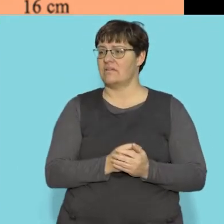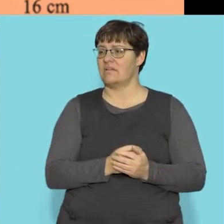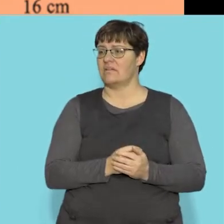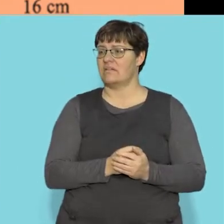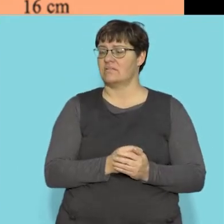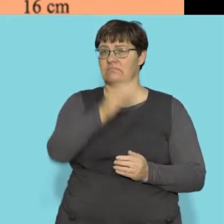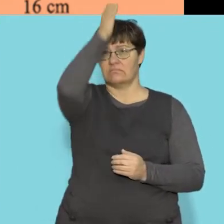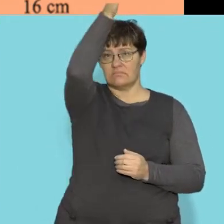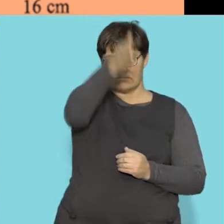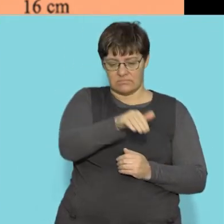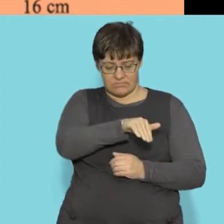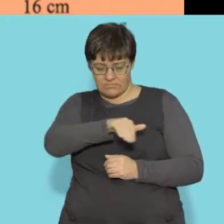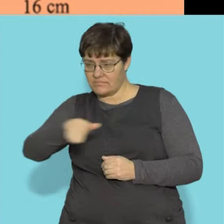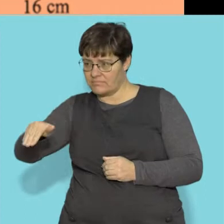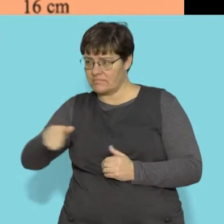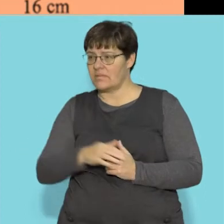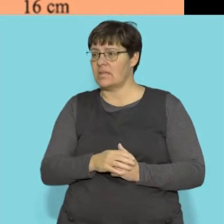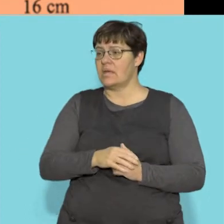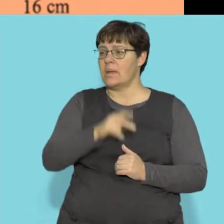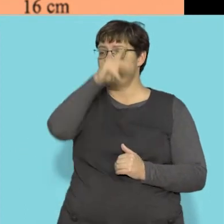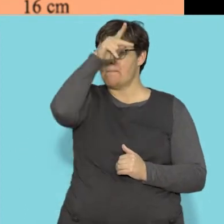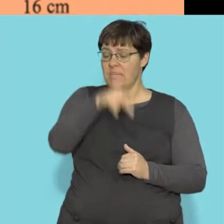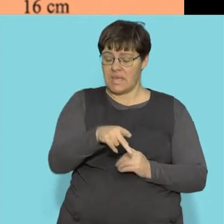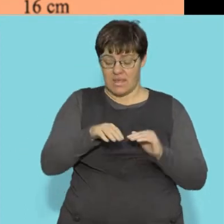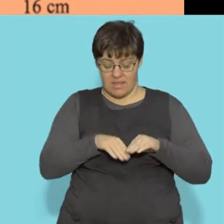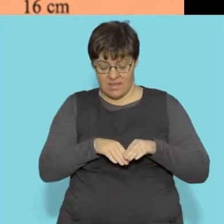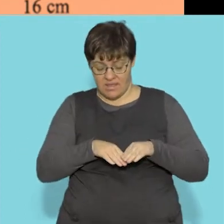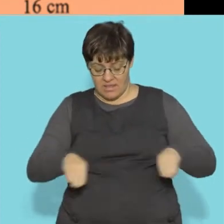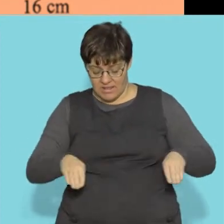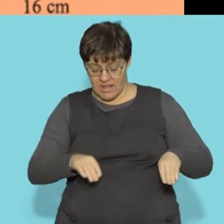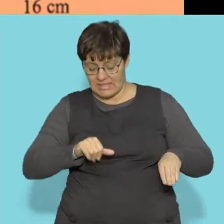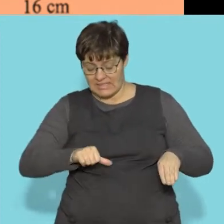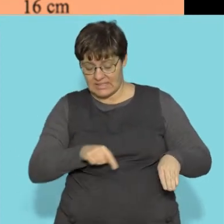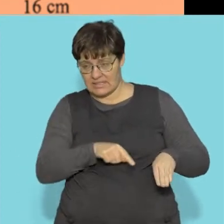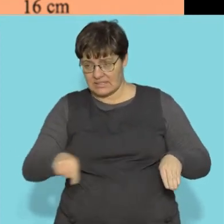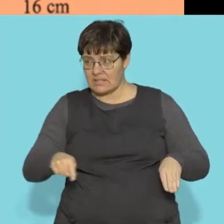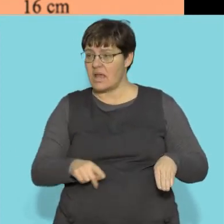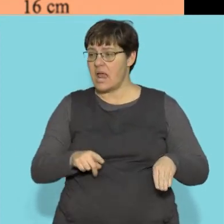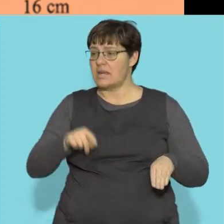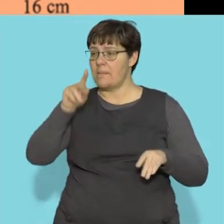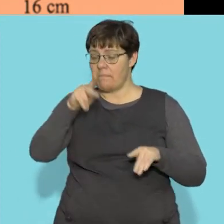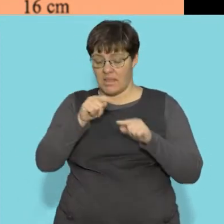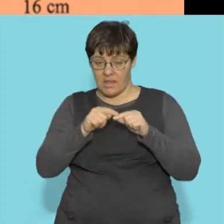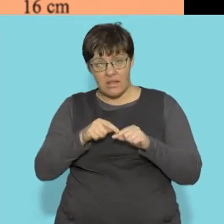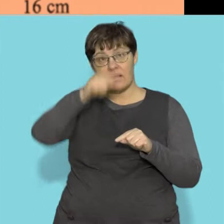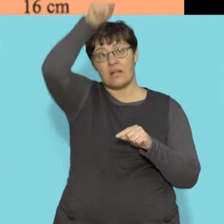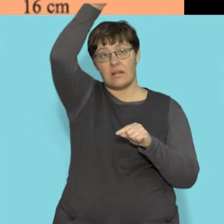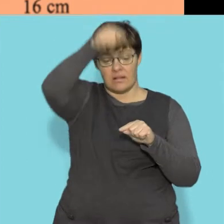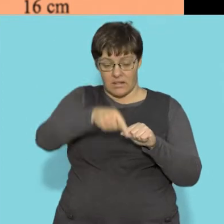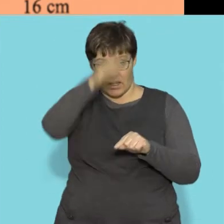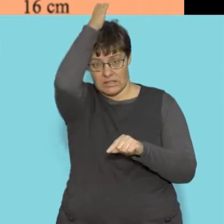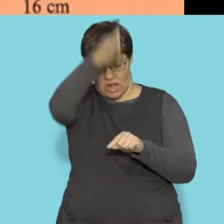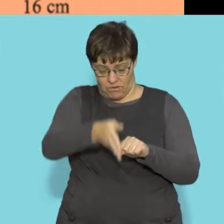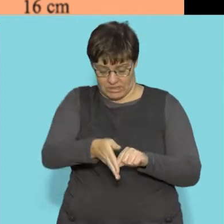we've got a right angle and P is directly below A. The volume